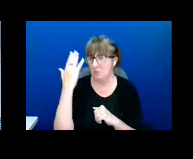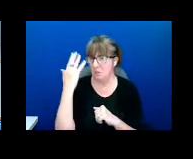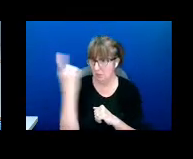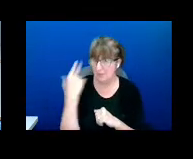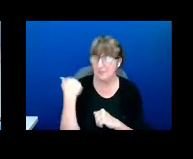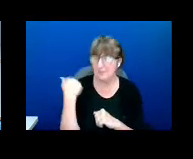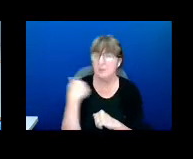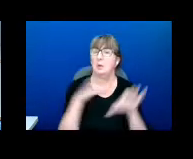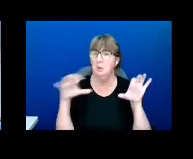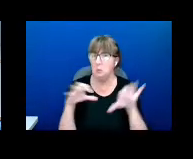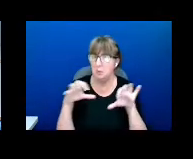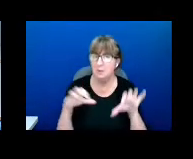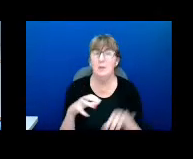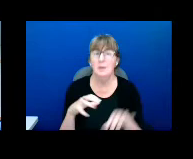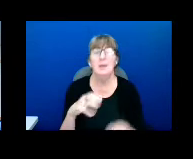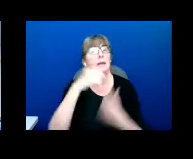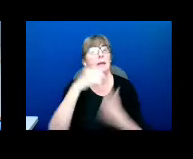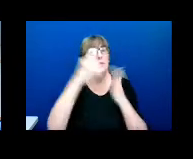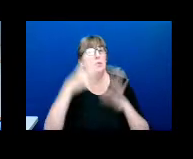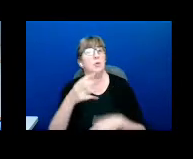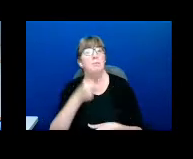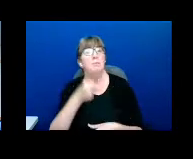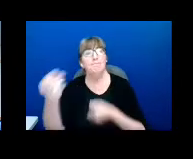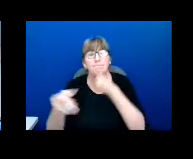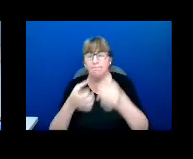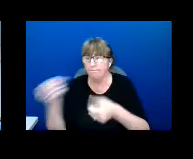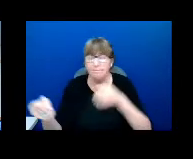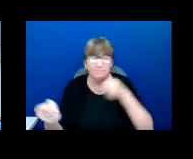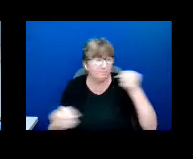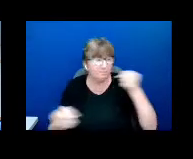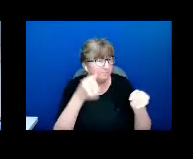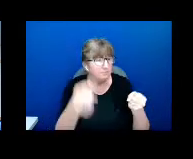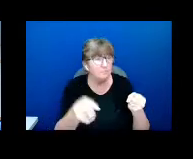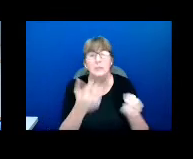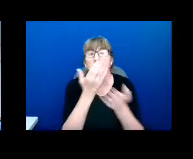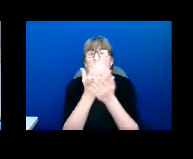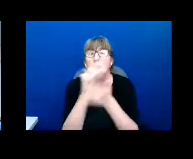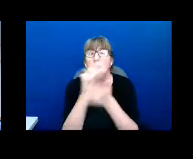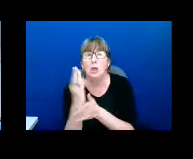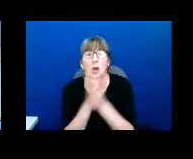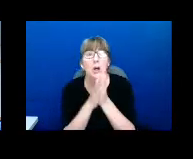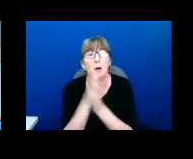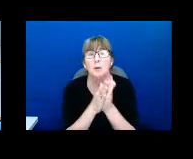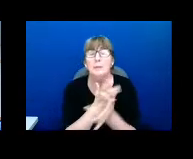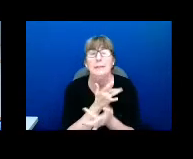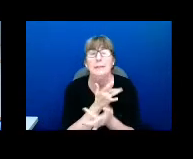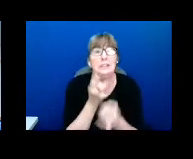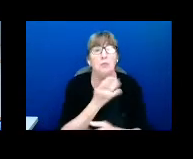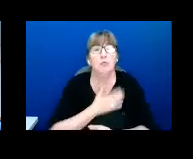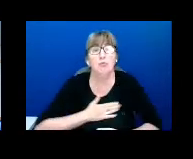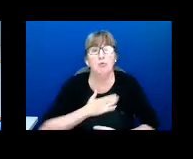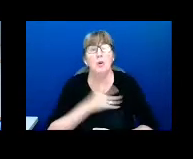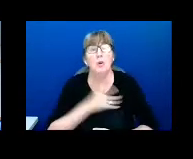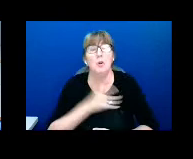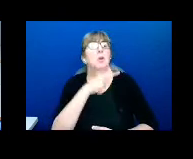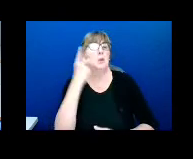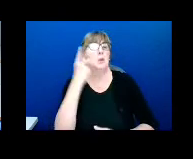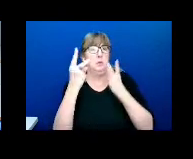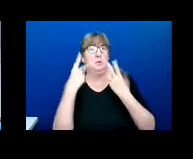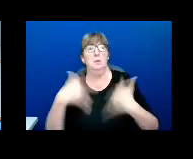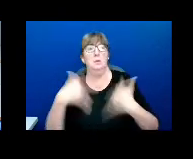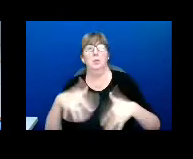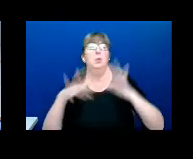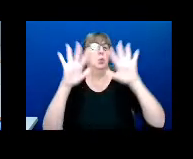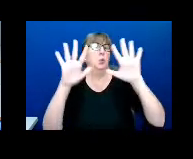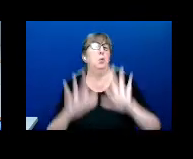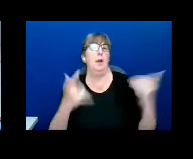in the community, make a placement, good job placement, something they're interested in, you just see such amazing things happen. So